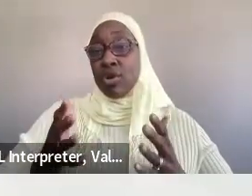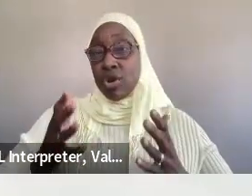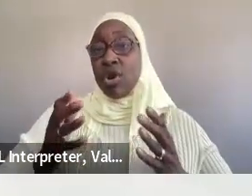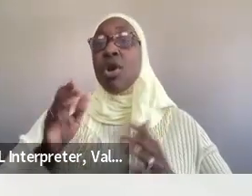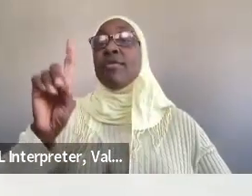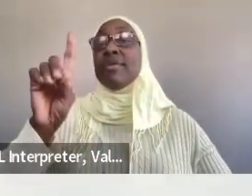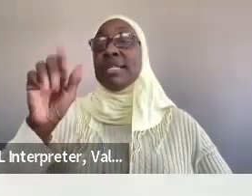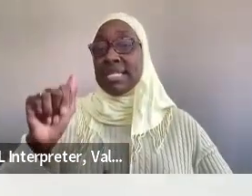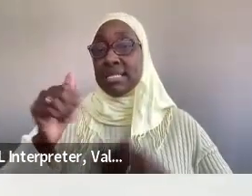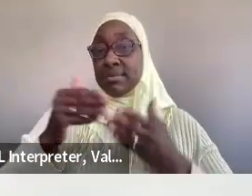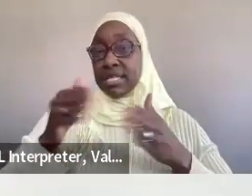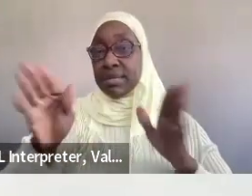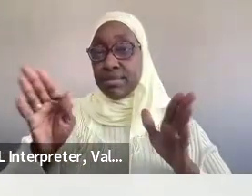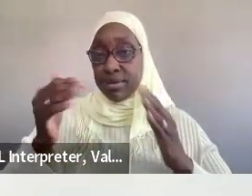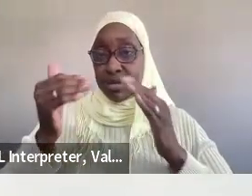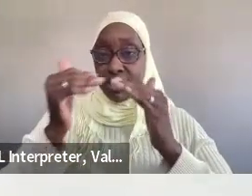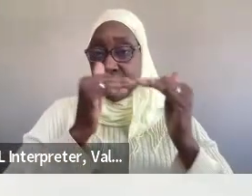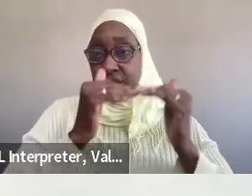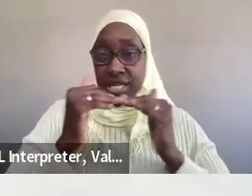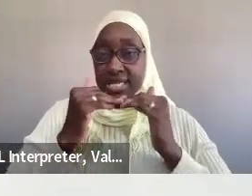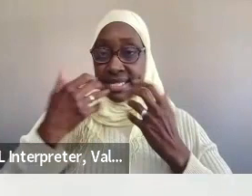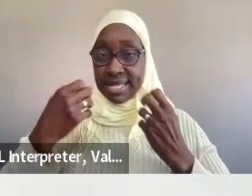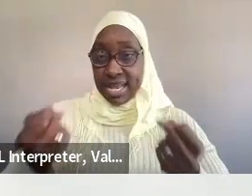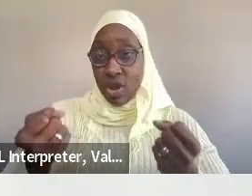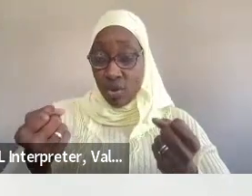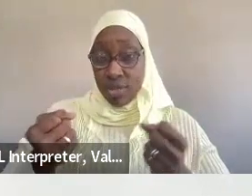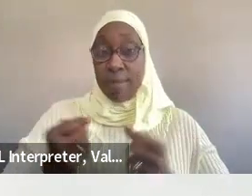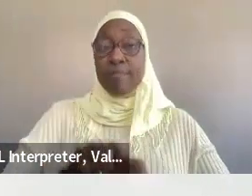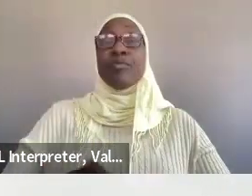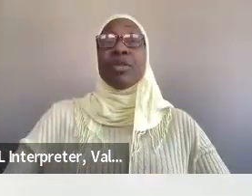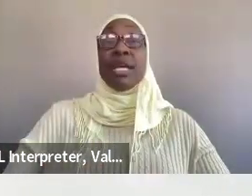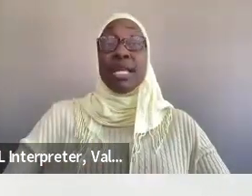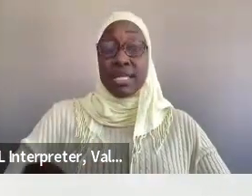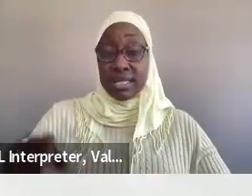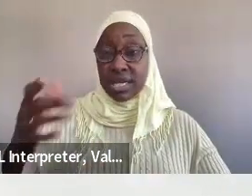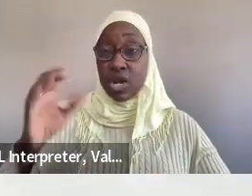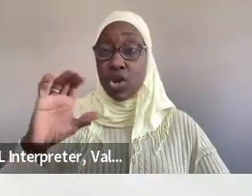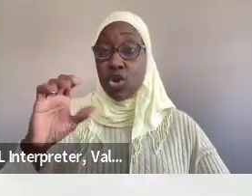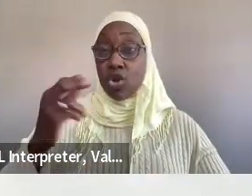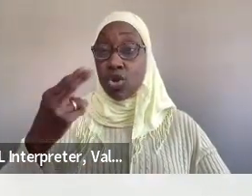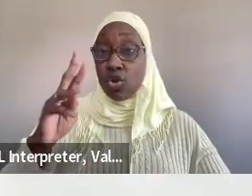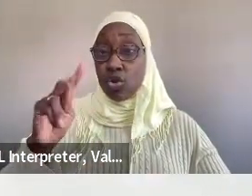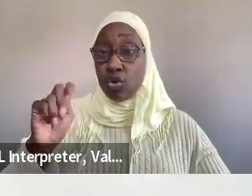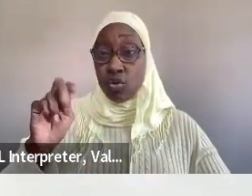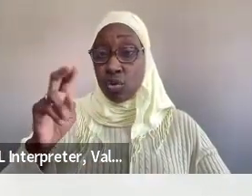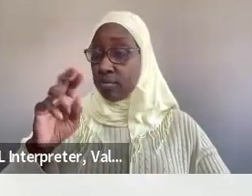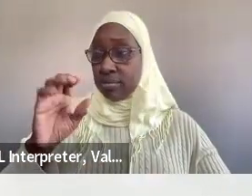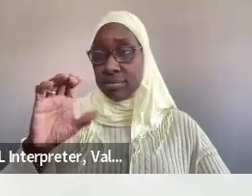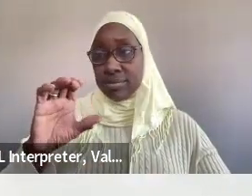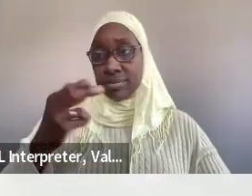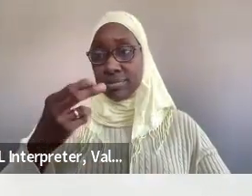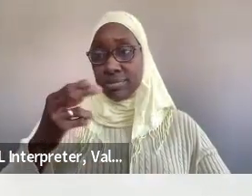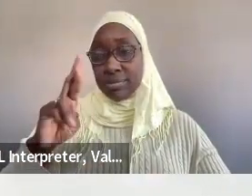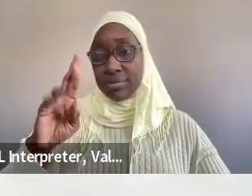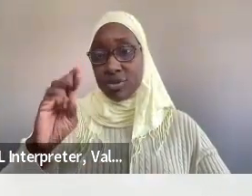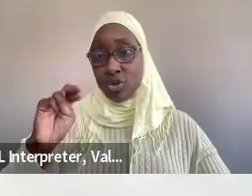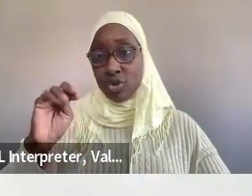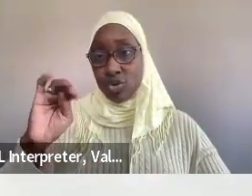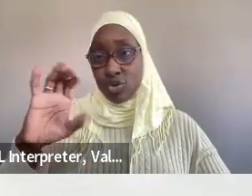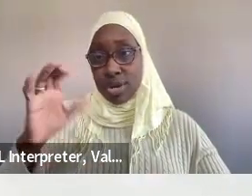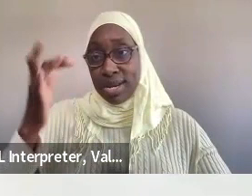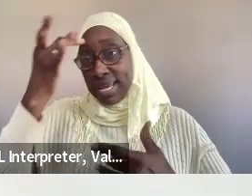as disabled, chronically ill, and neurodiverse, Alexa envisions and works towards collective liberations every